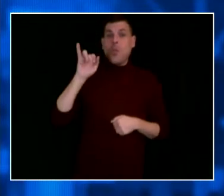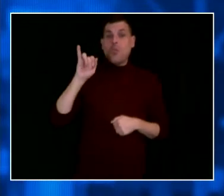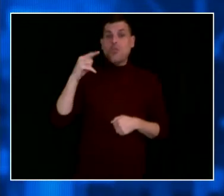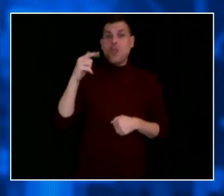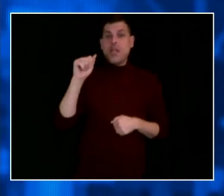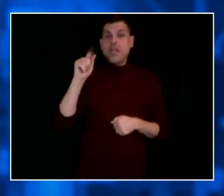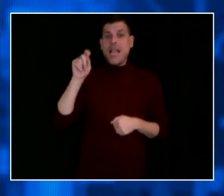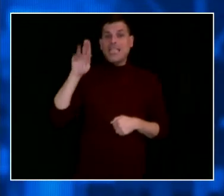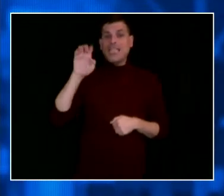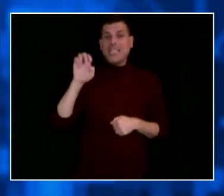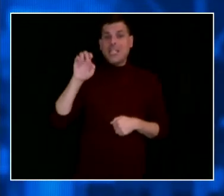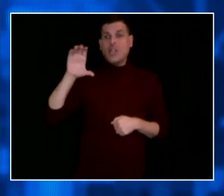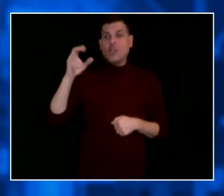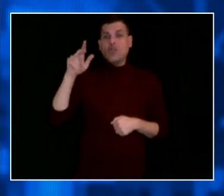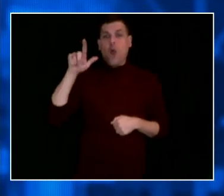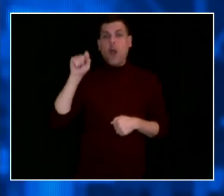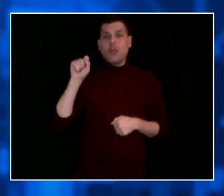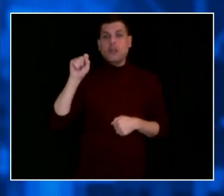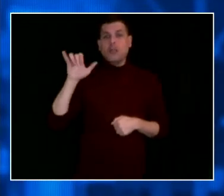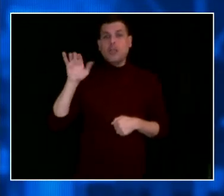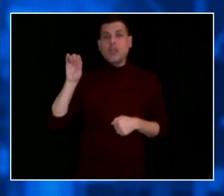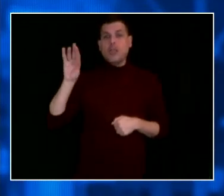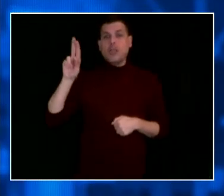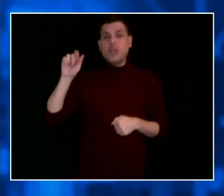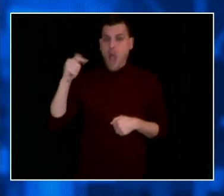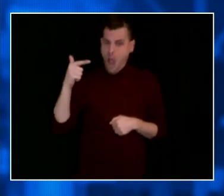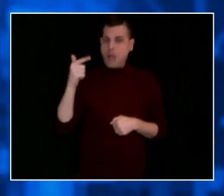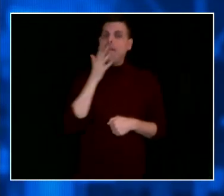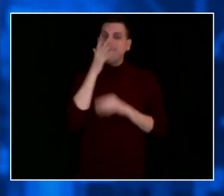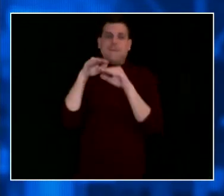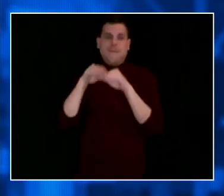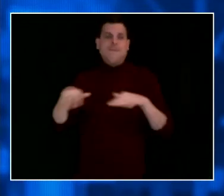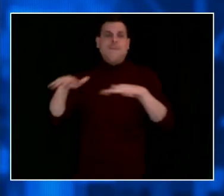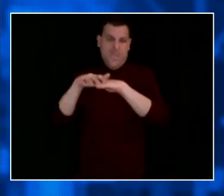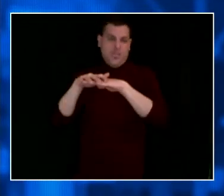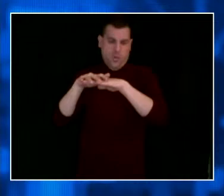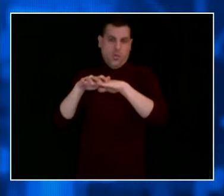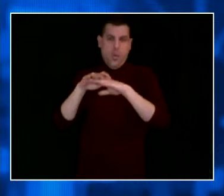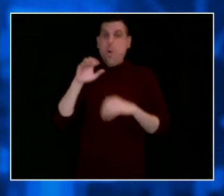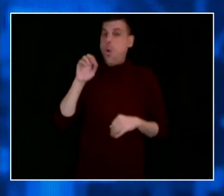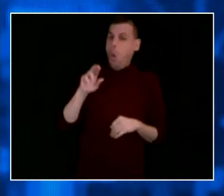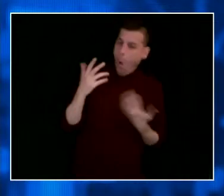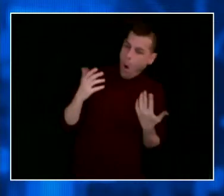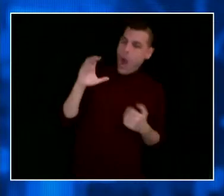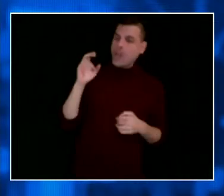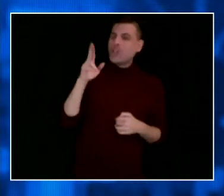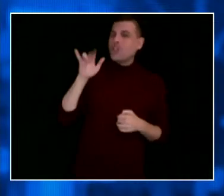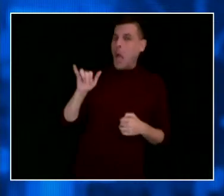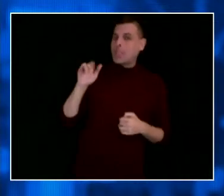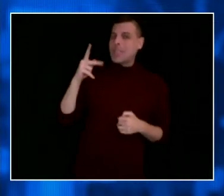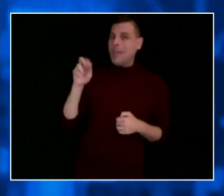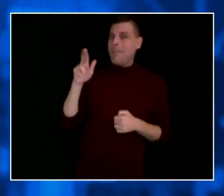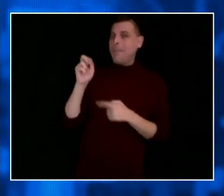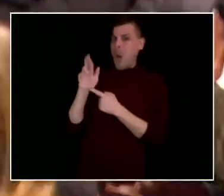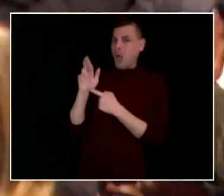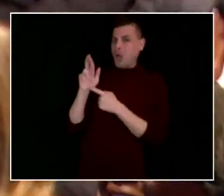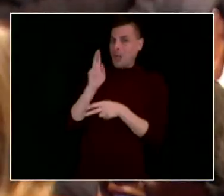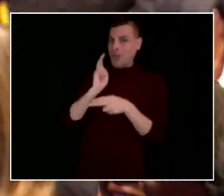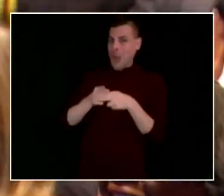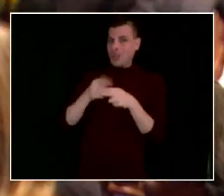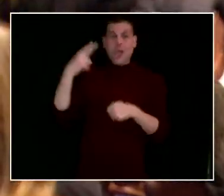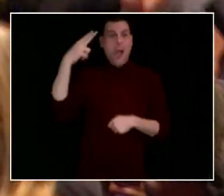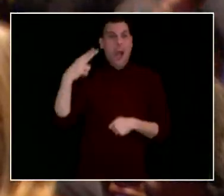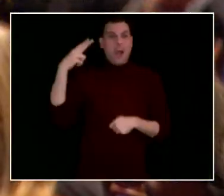Young Field, or as Deputy Mayor Chauncey Parker likes to call it, the Harlem Field of